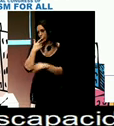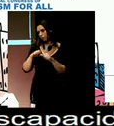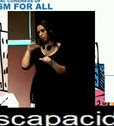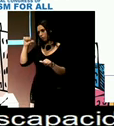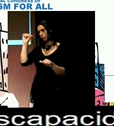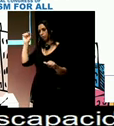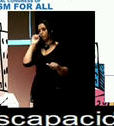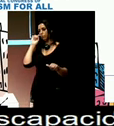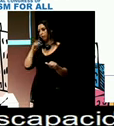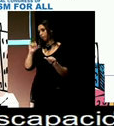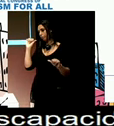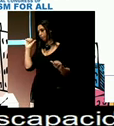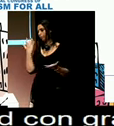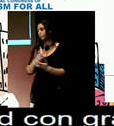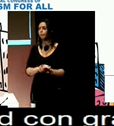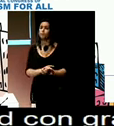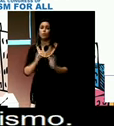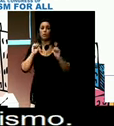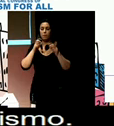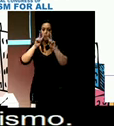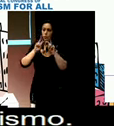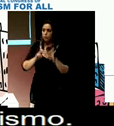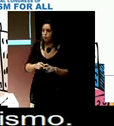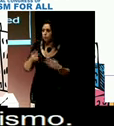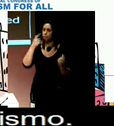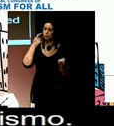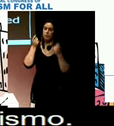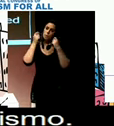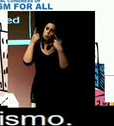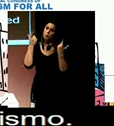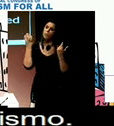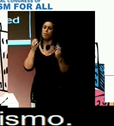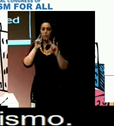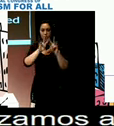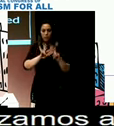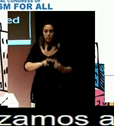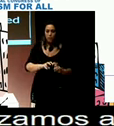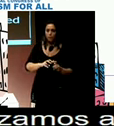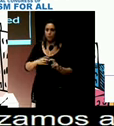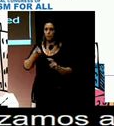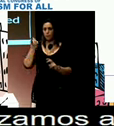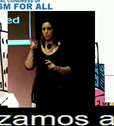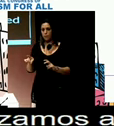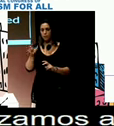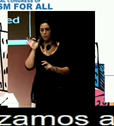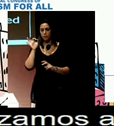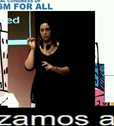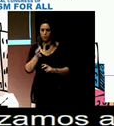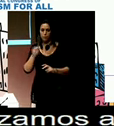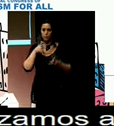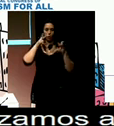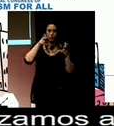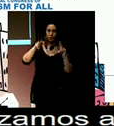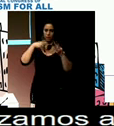Disabled People. We started to carry out the study, and we realized that it was useless to analyze if we